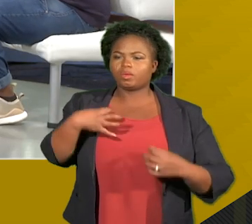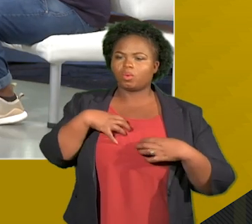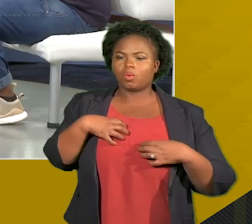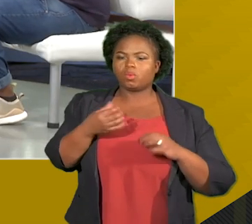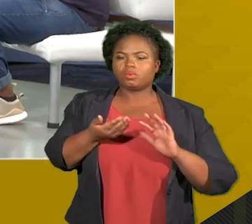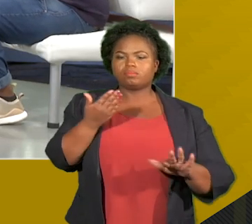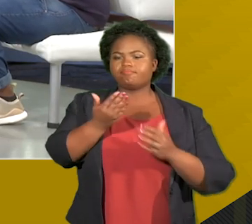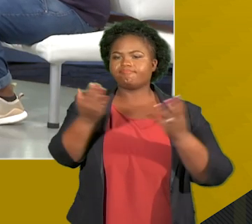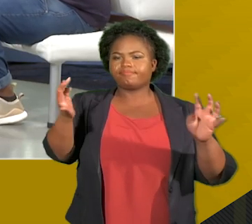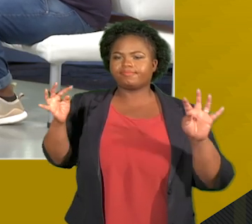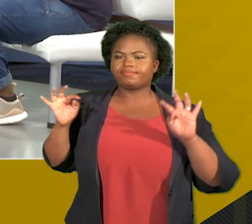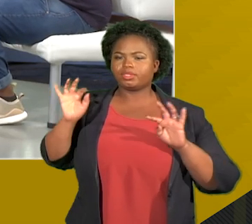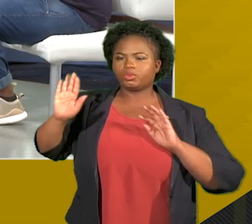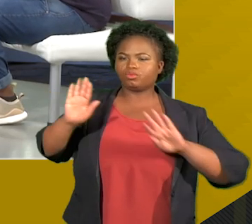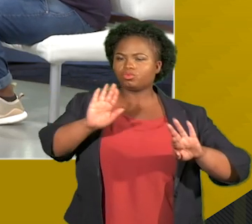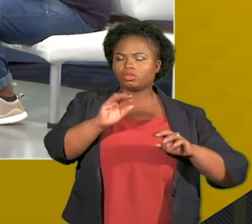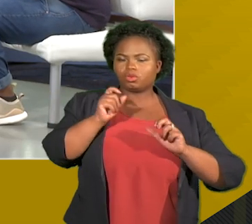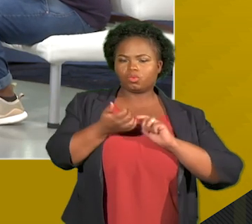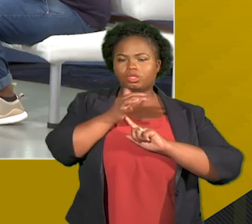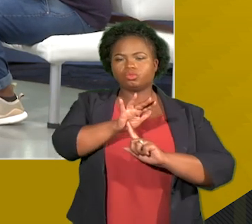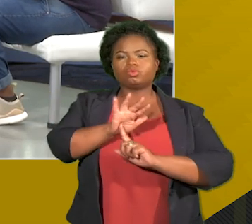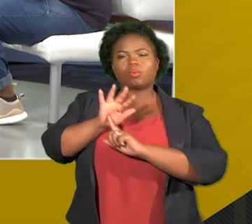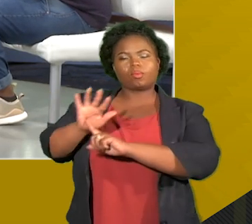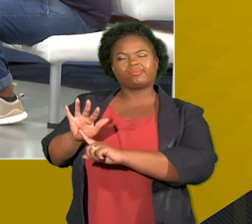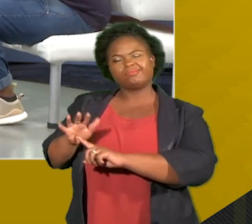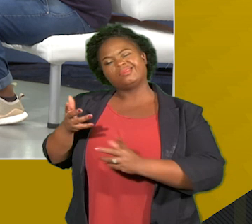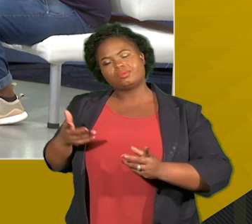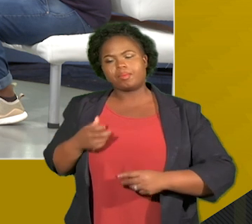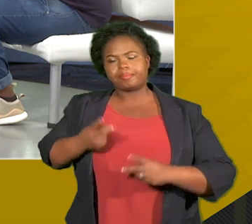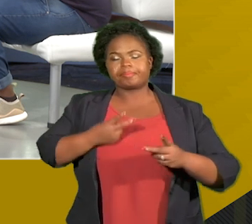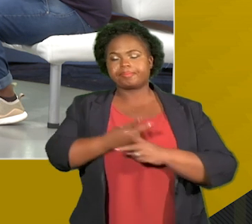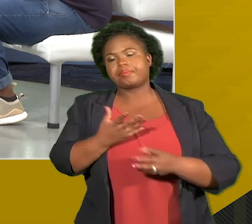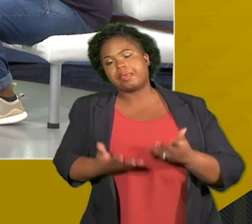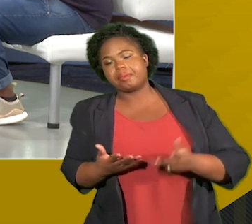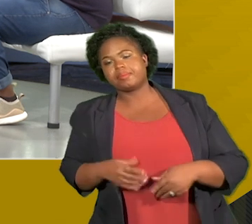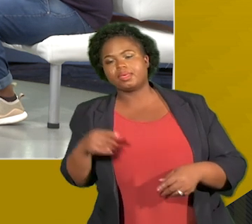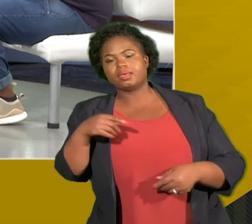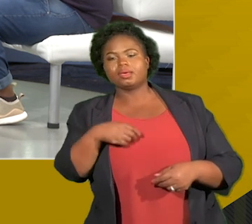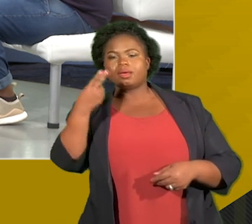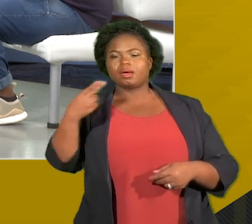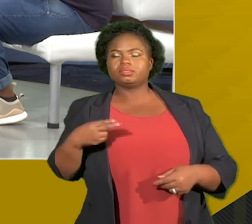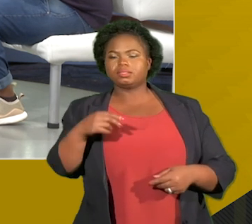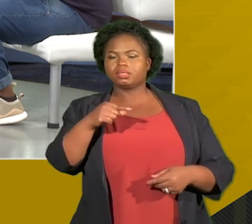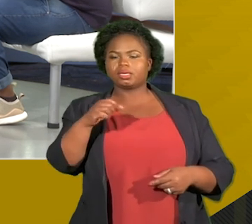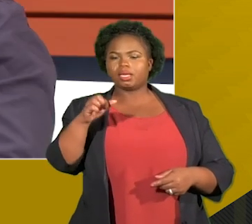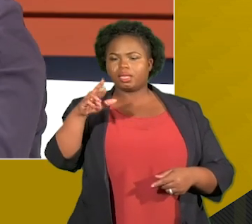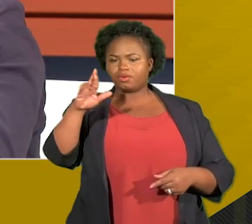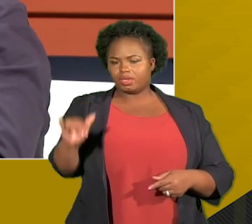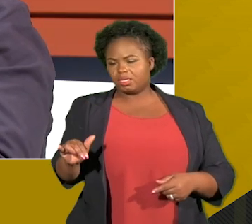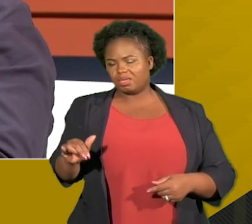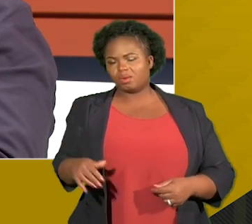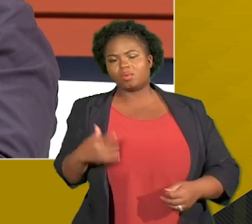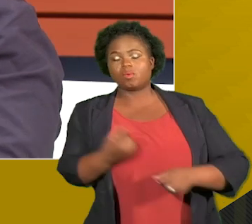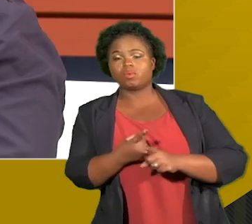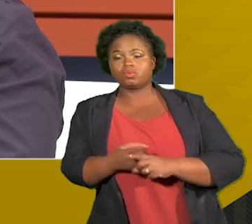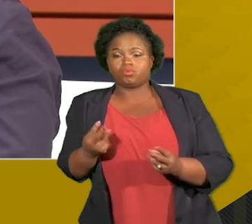You know, that says something. This person is either, you know, engaging art gallery spaces, like, you know, maybe emerging